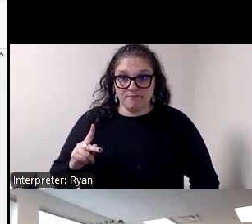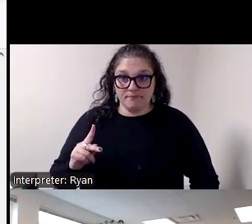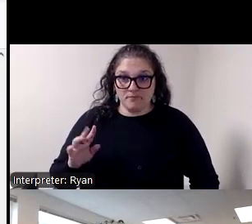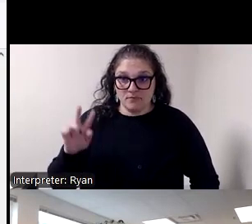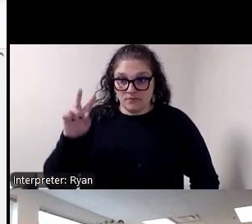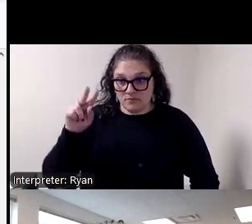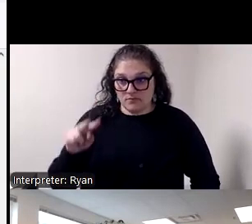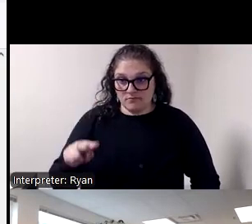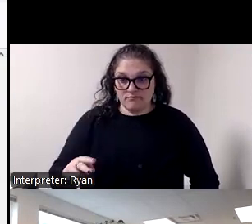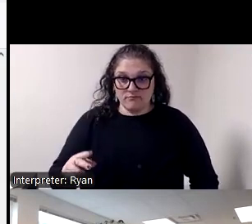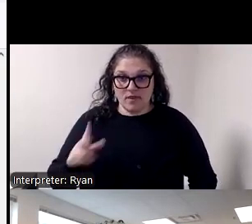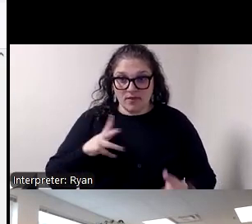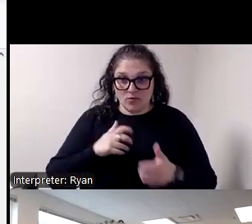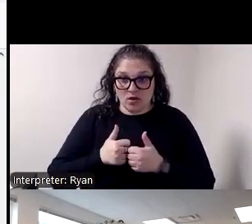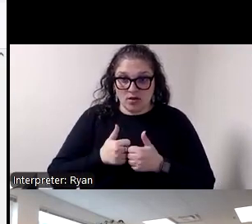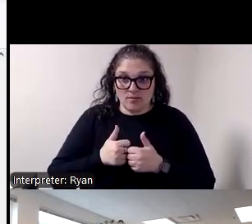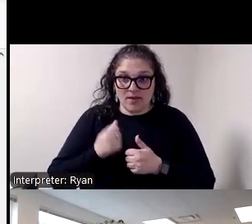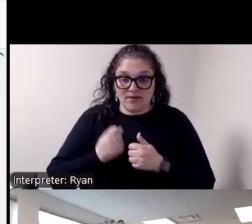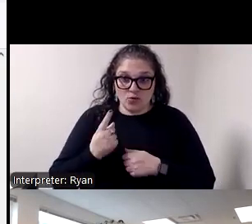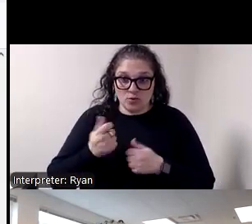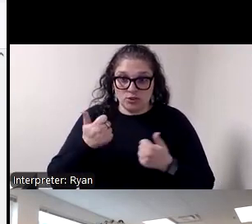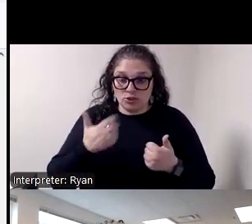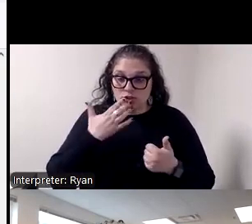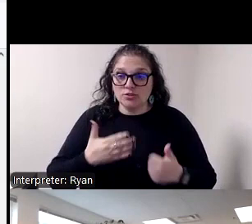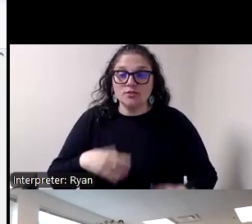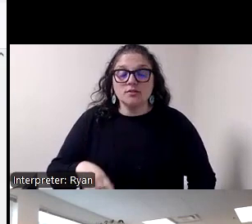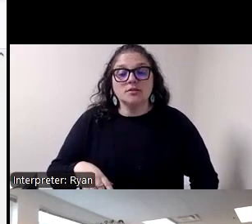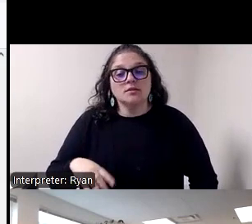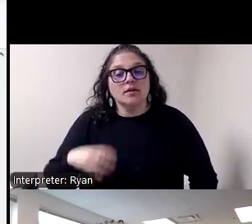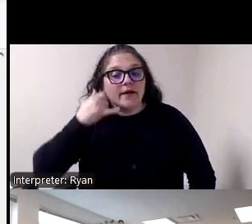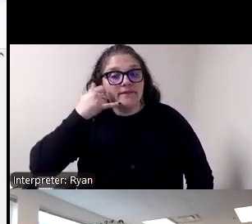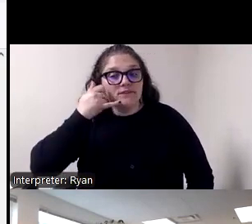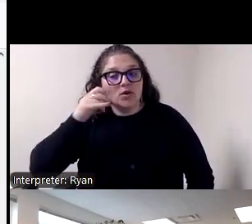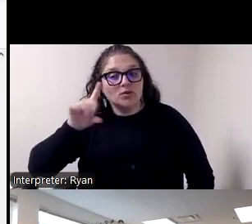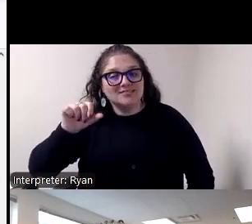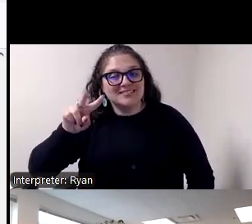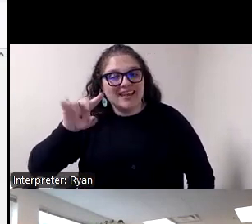to go, we can go ahead Hey, and Sierra. move on. Yeah, Hey, this is David.